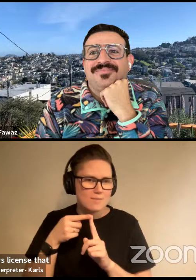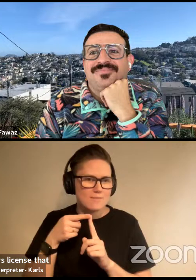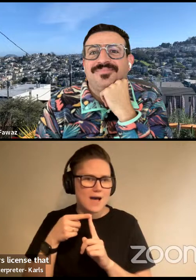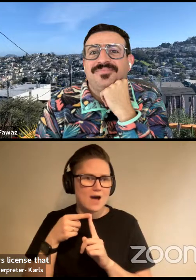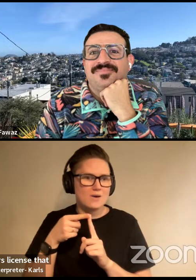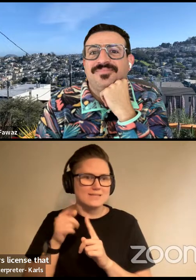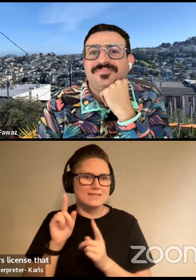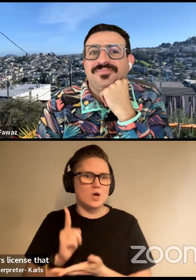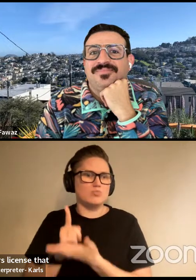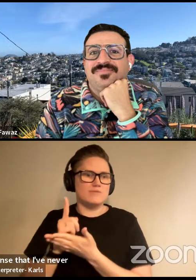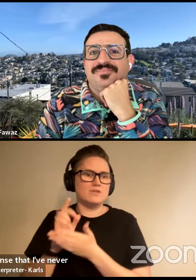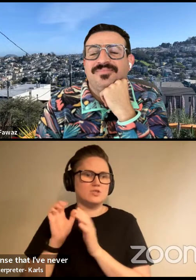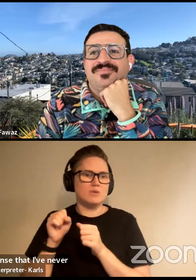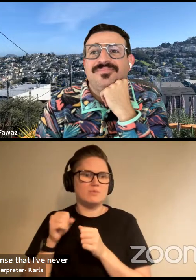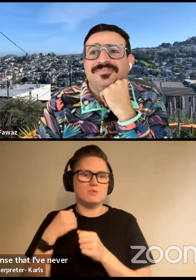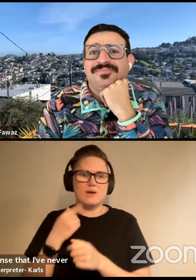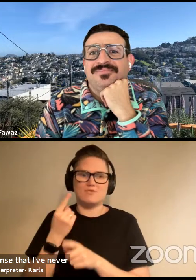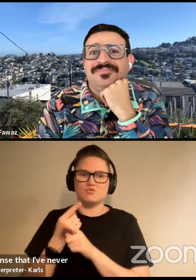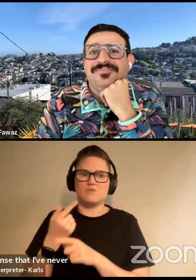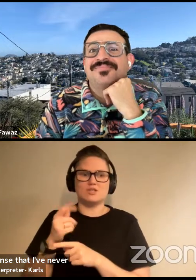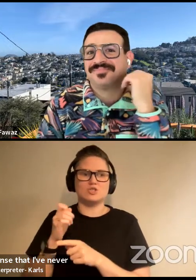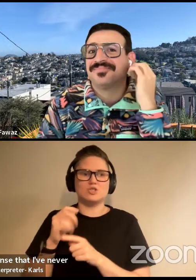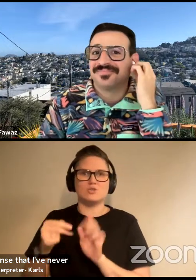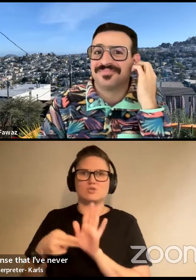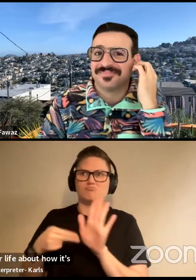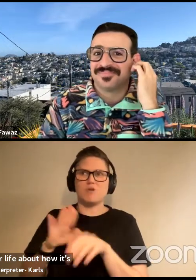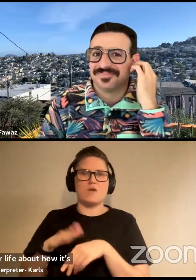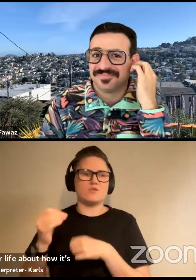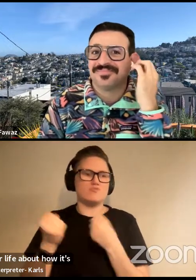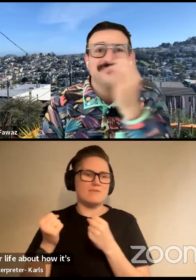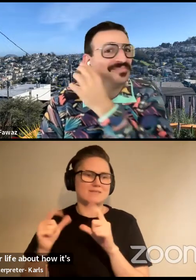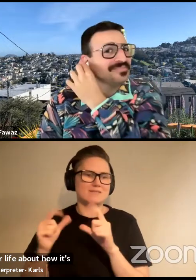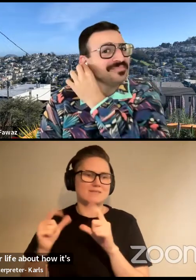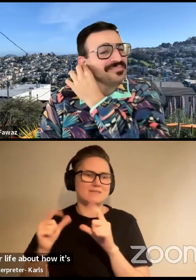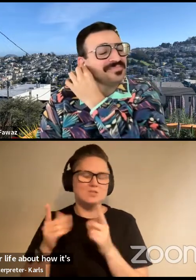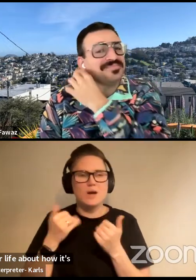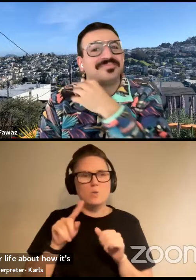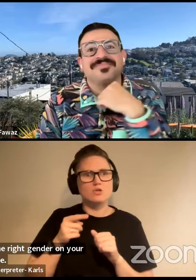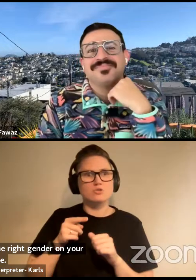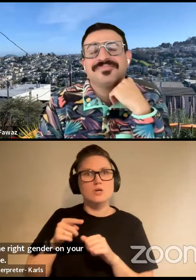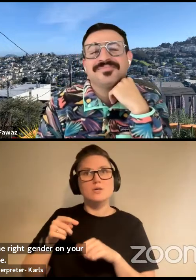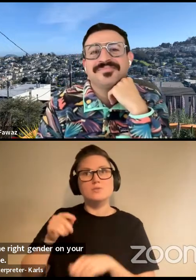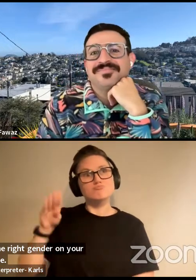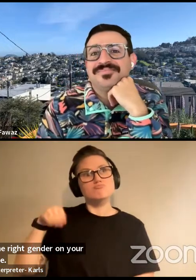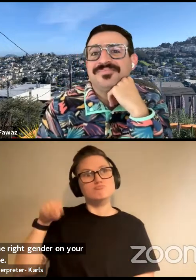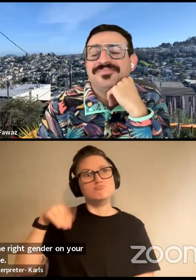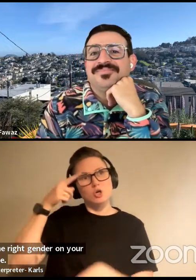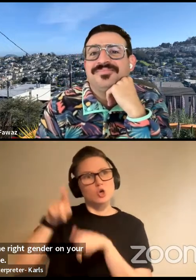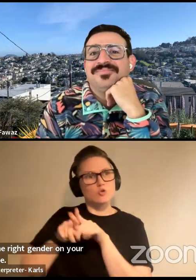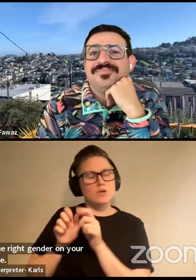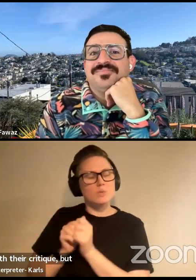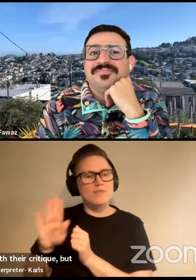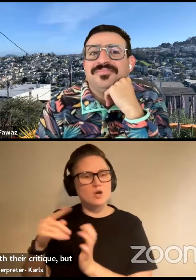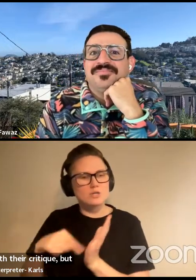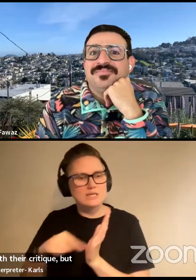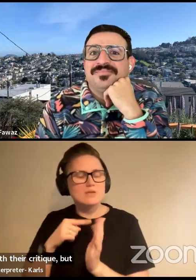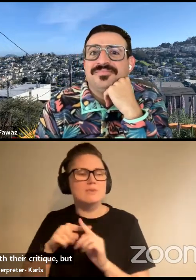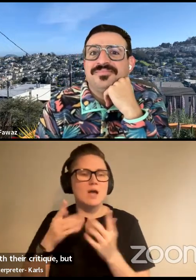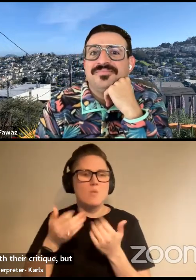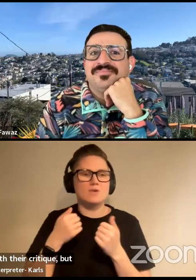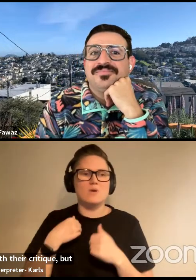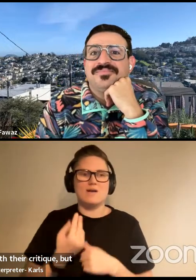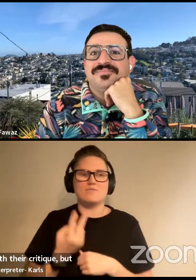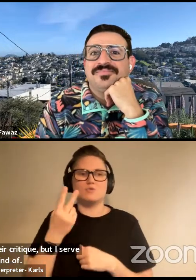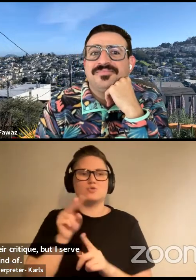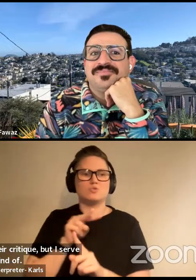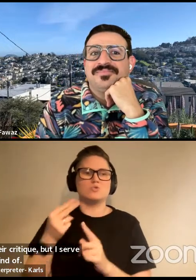privilege to be able to have the right gender on your driver's license. So I didn't want to like, just agree with their critique, but I certainly, and I wanted to kind of, you know, bring those two schools together.